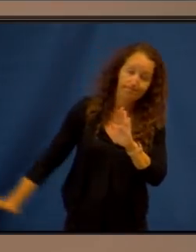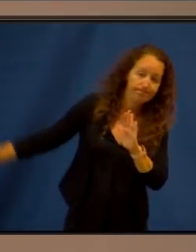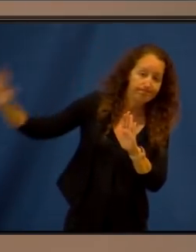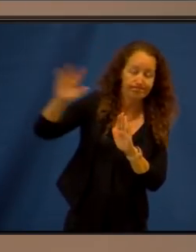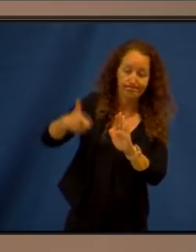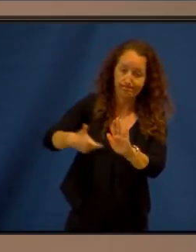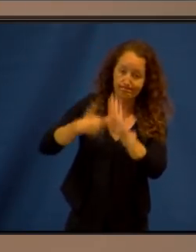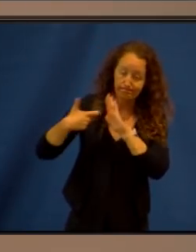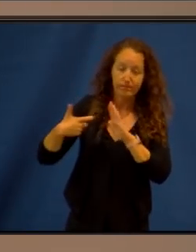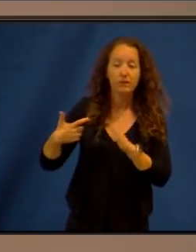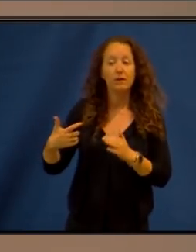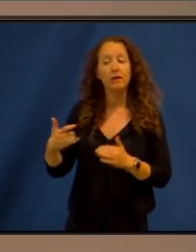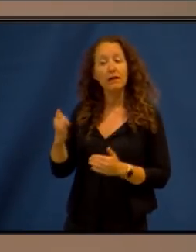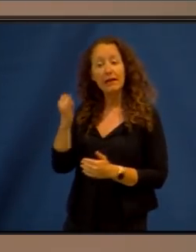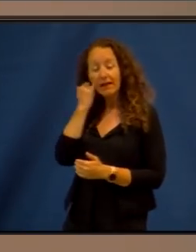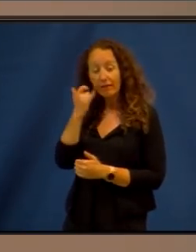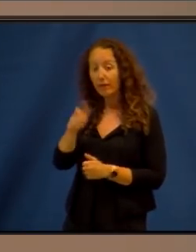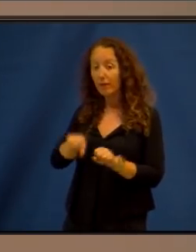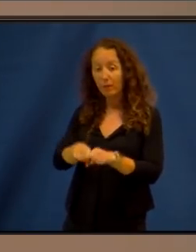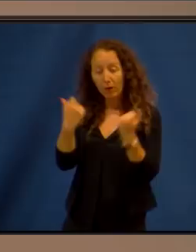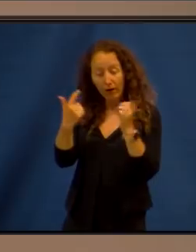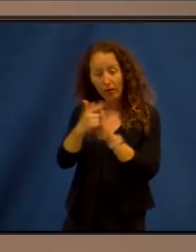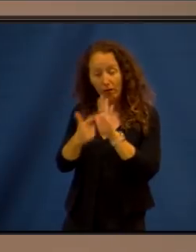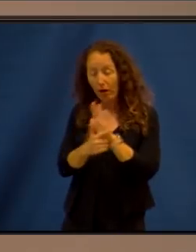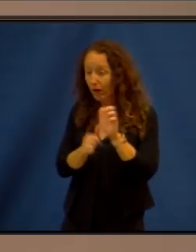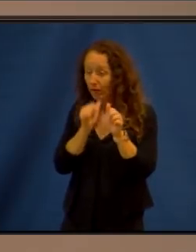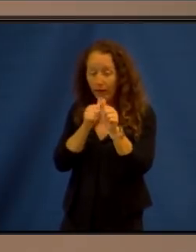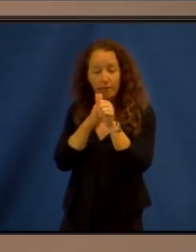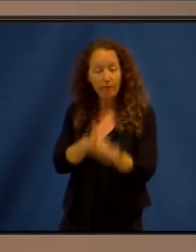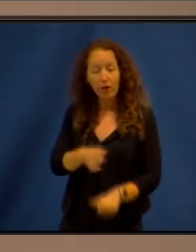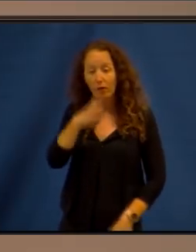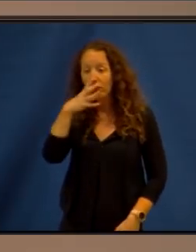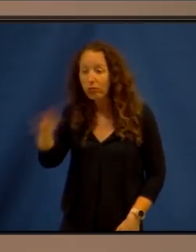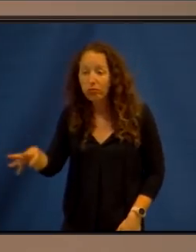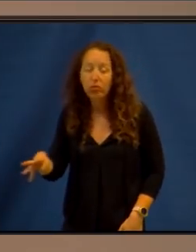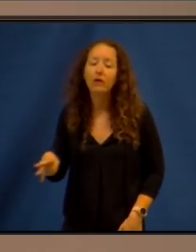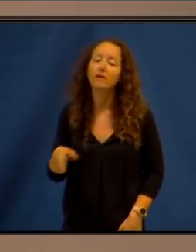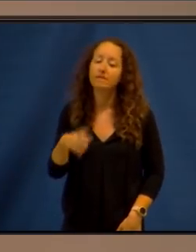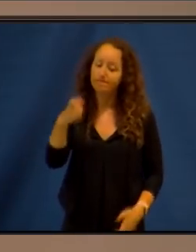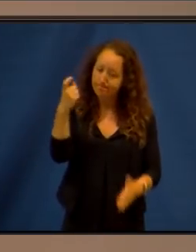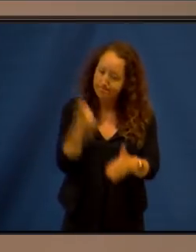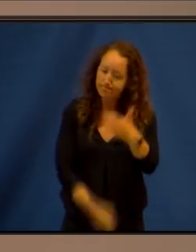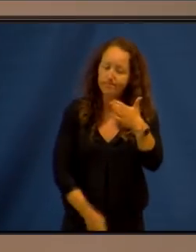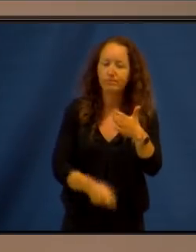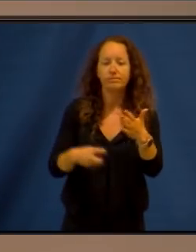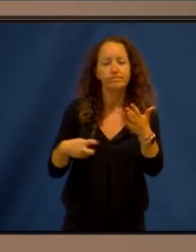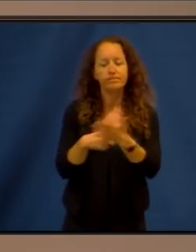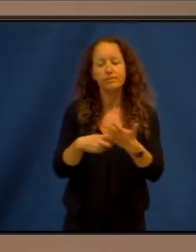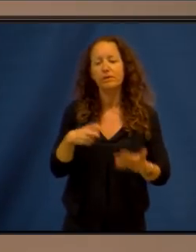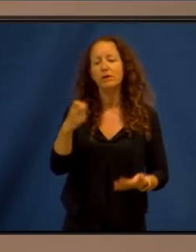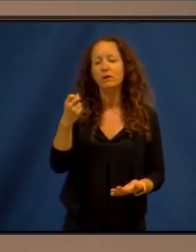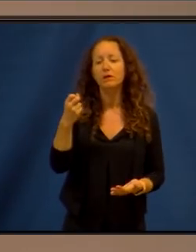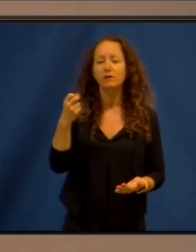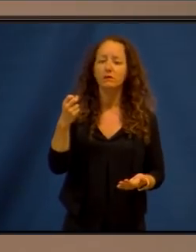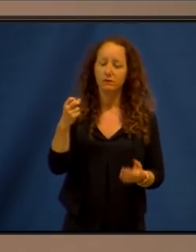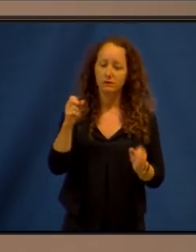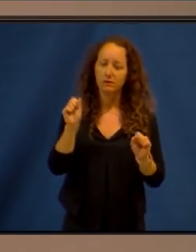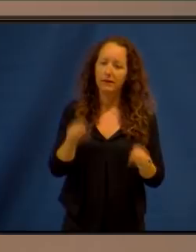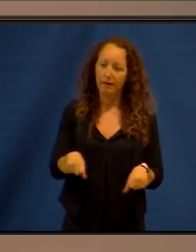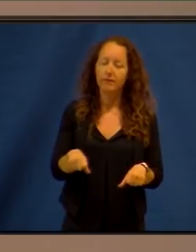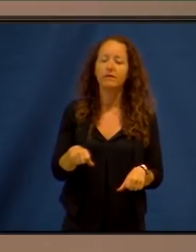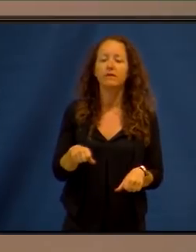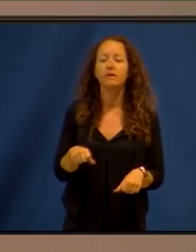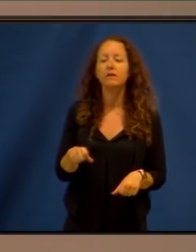Board of Supervisors had this morning, after much discussion and debate, we decided that we wanted to voice